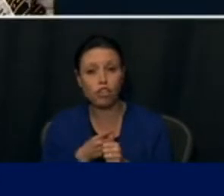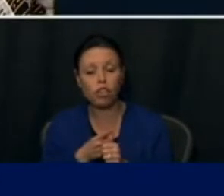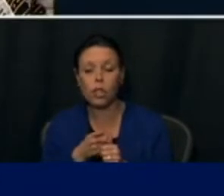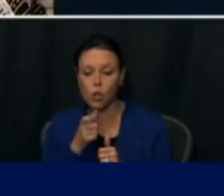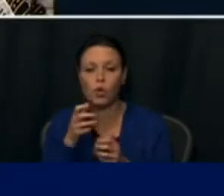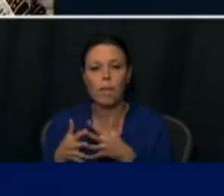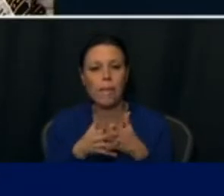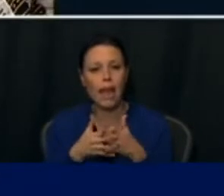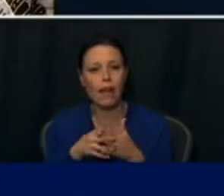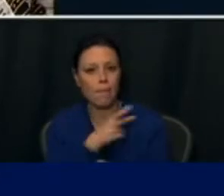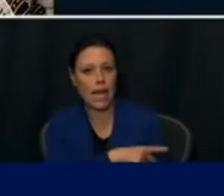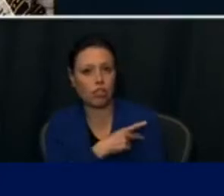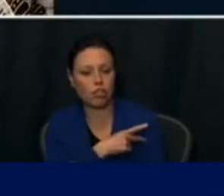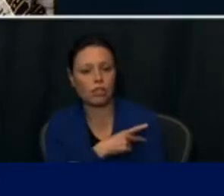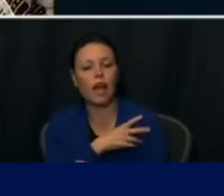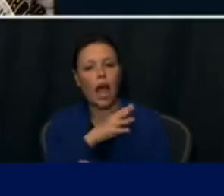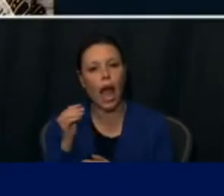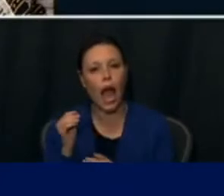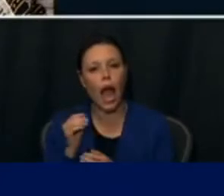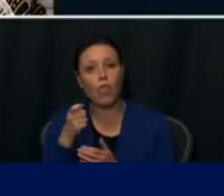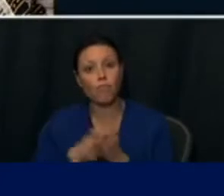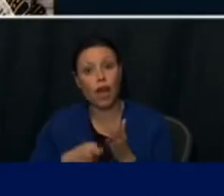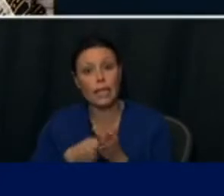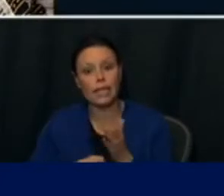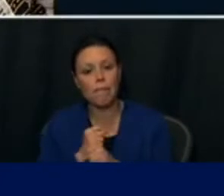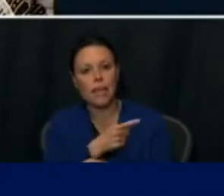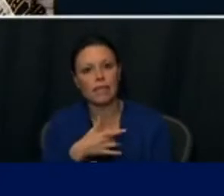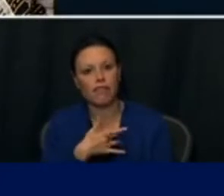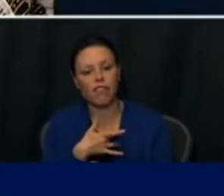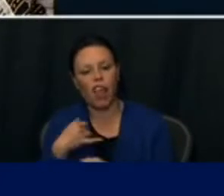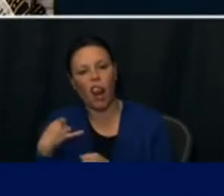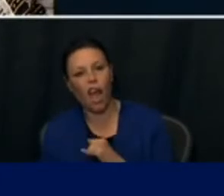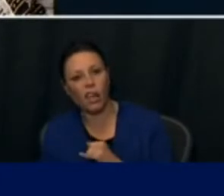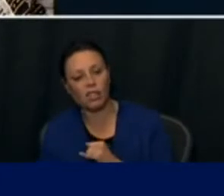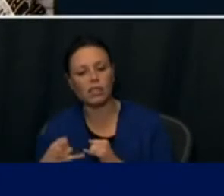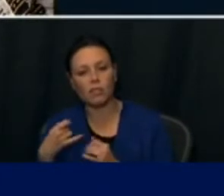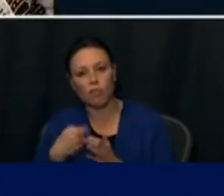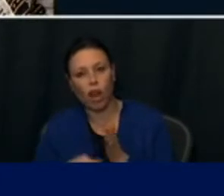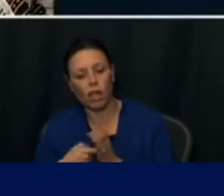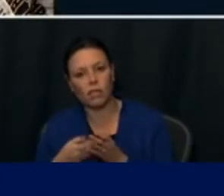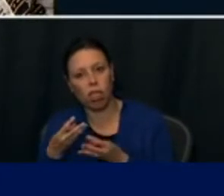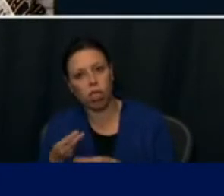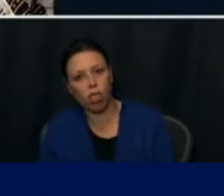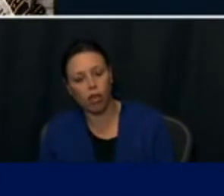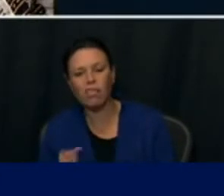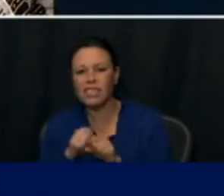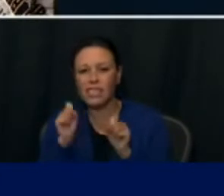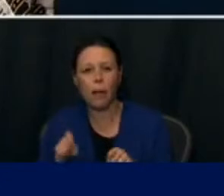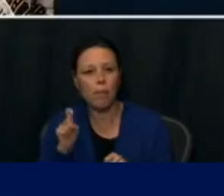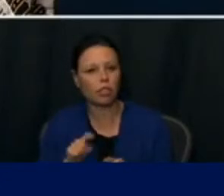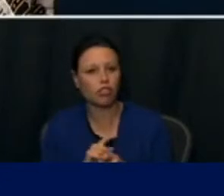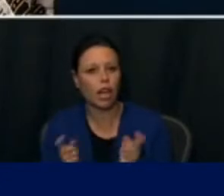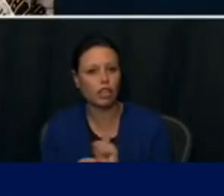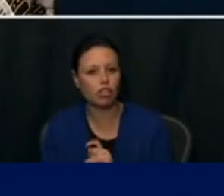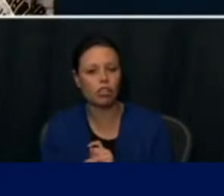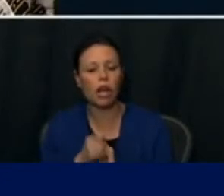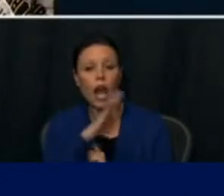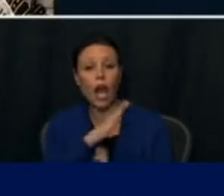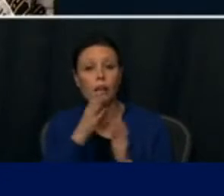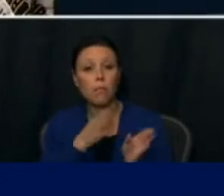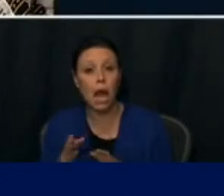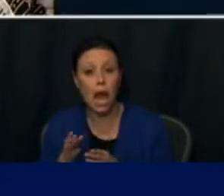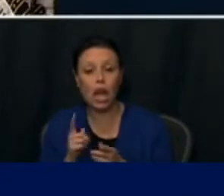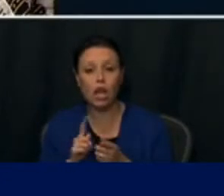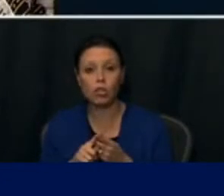drug pricing system too often puts them last the system had to change the blueprint called for tackling